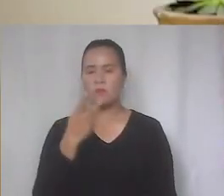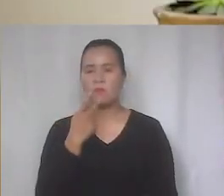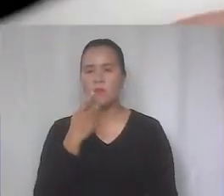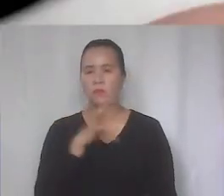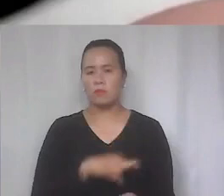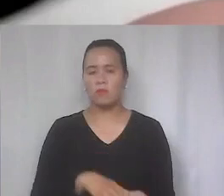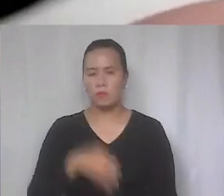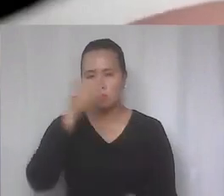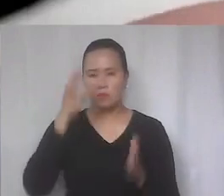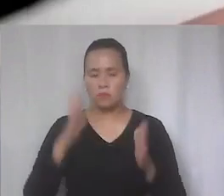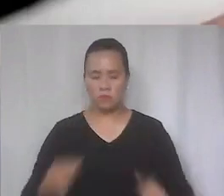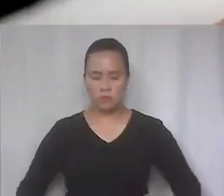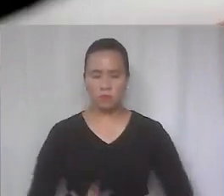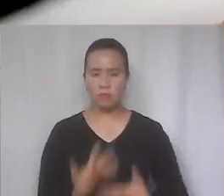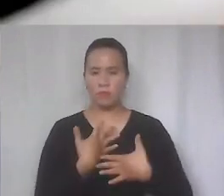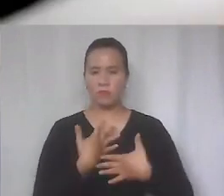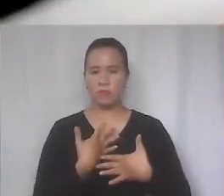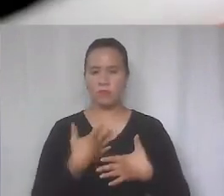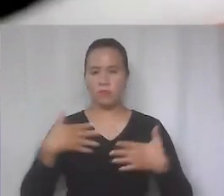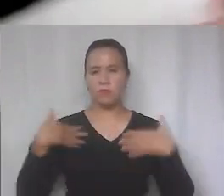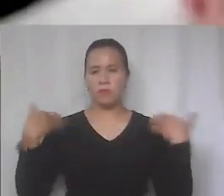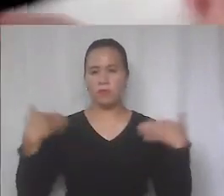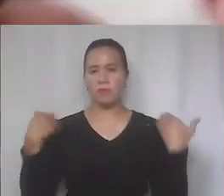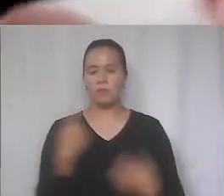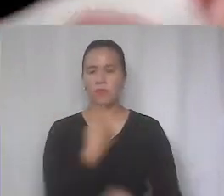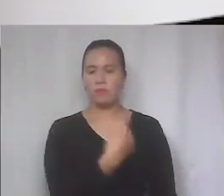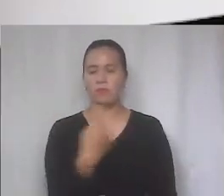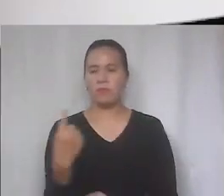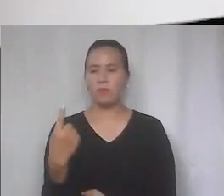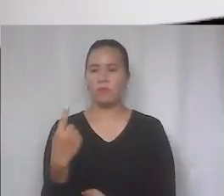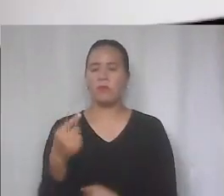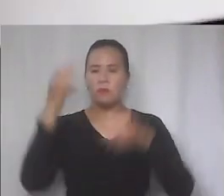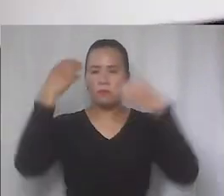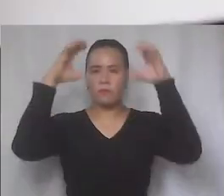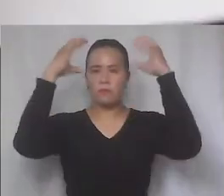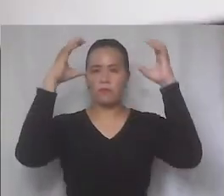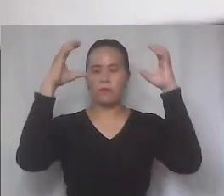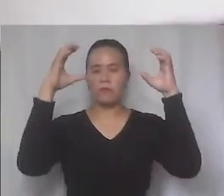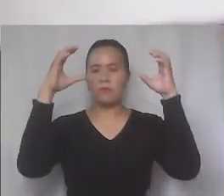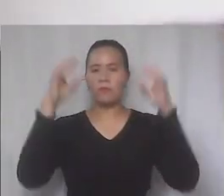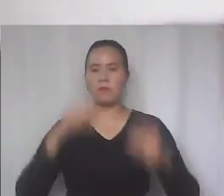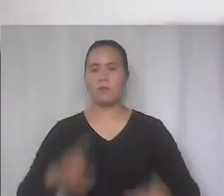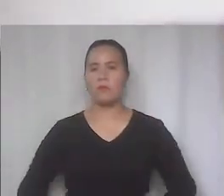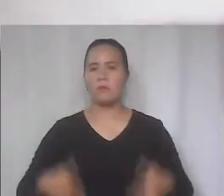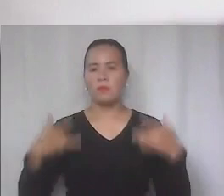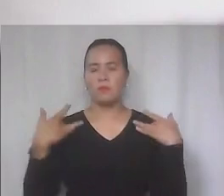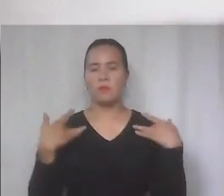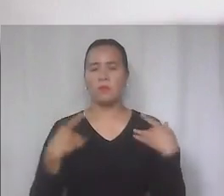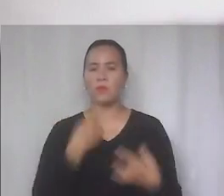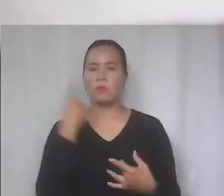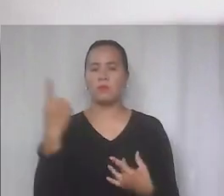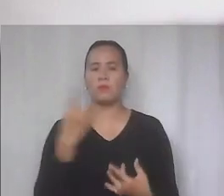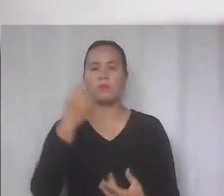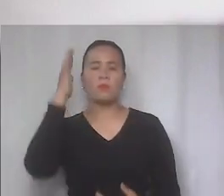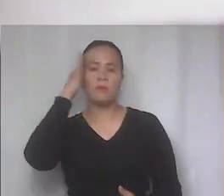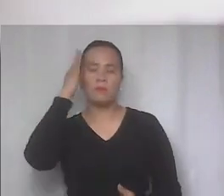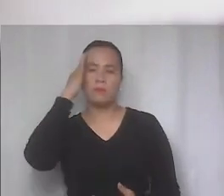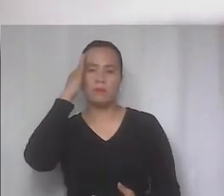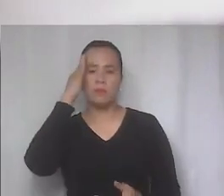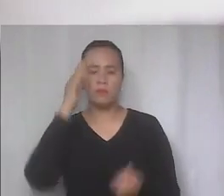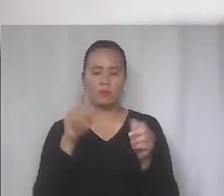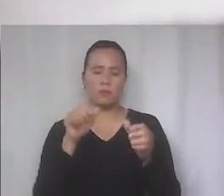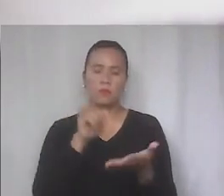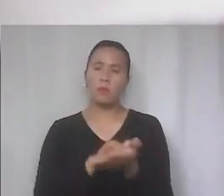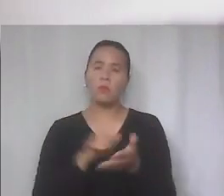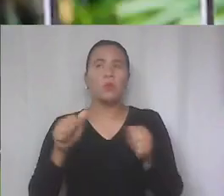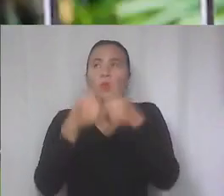ones. May we always celebrate life and love. May we always acknowledge that without you, we are